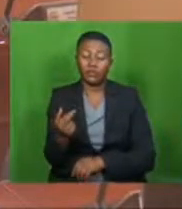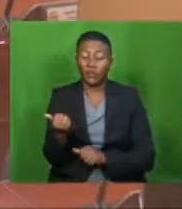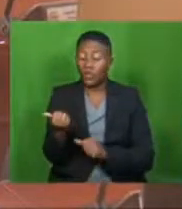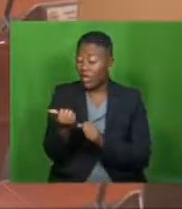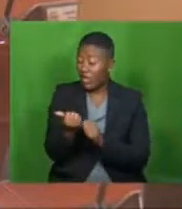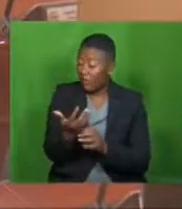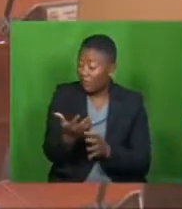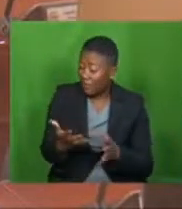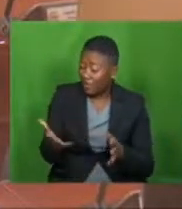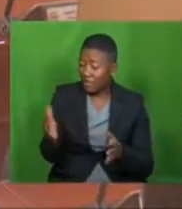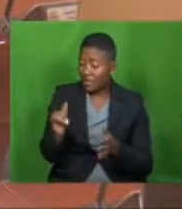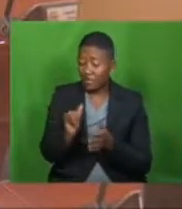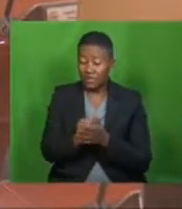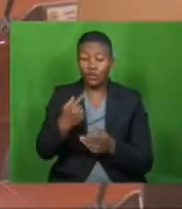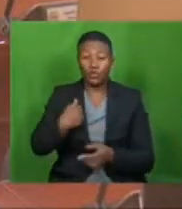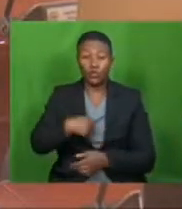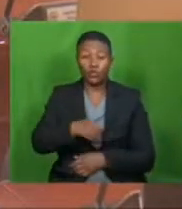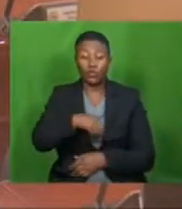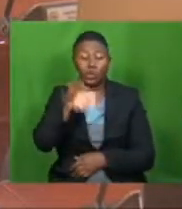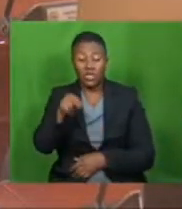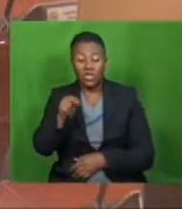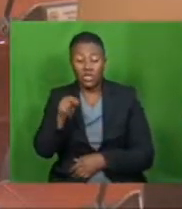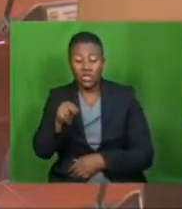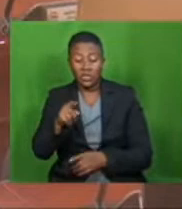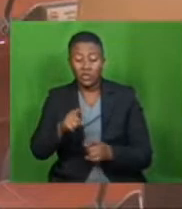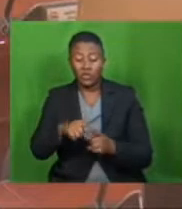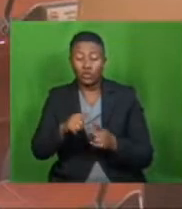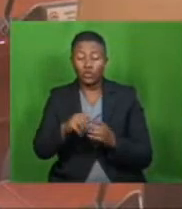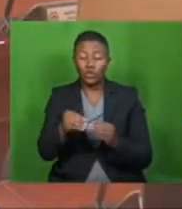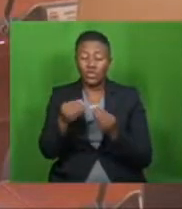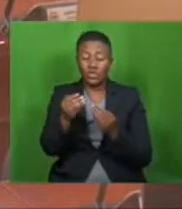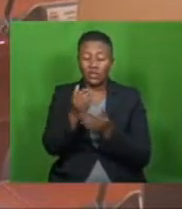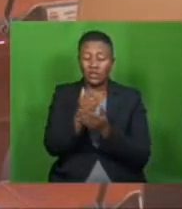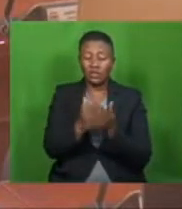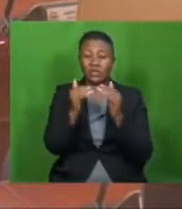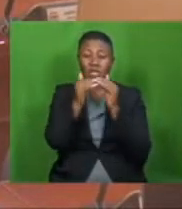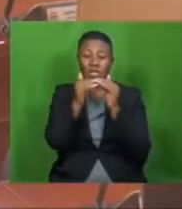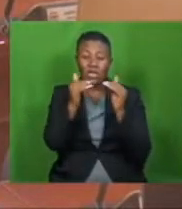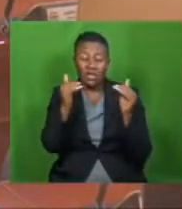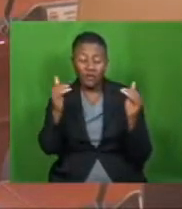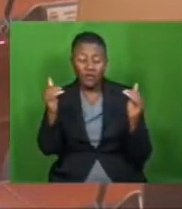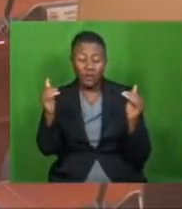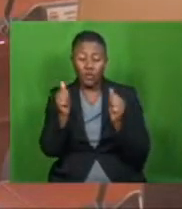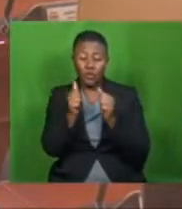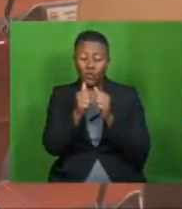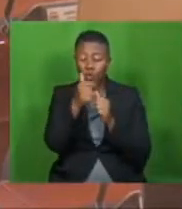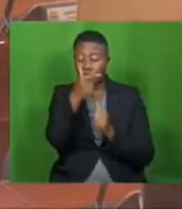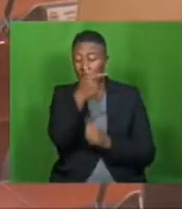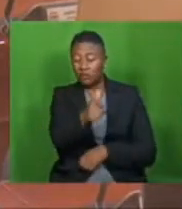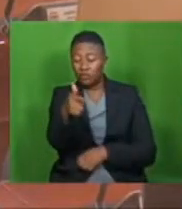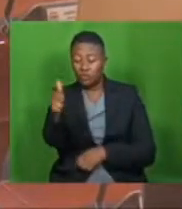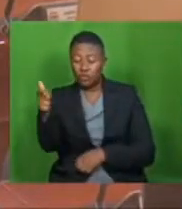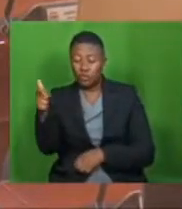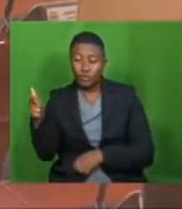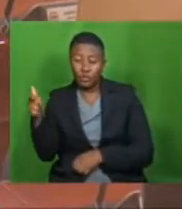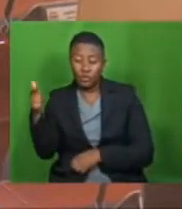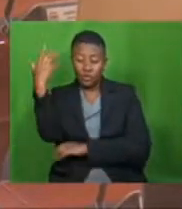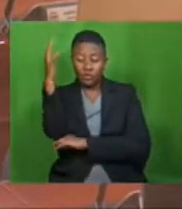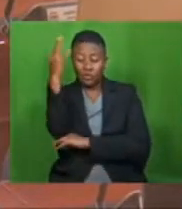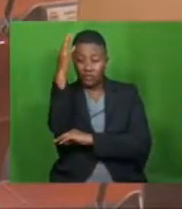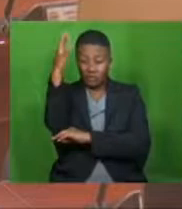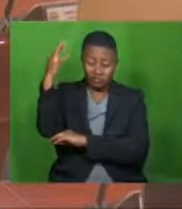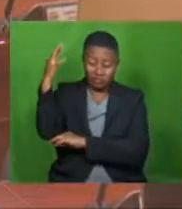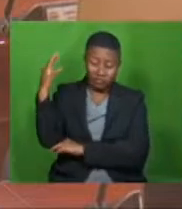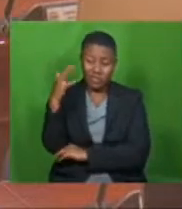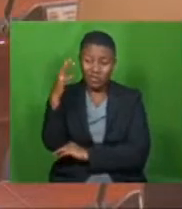everything that will make sure that we maintain a certain level of vegetation in the land, we maintain a certain conduct that